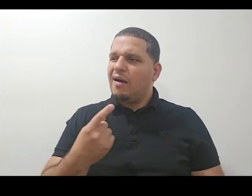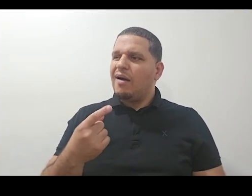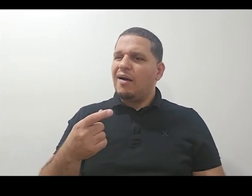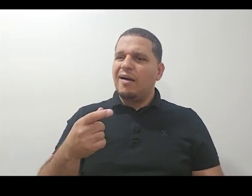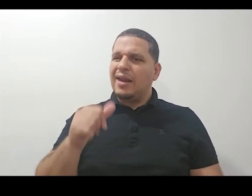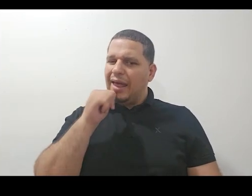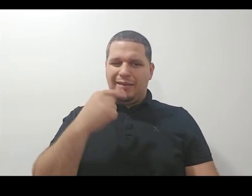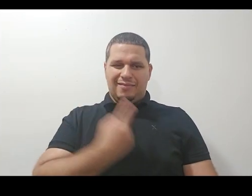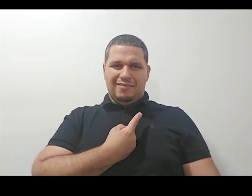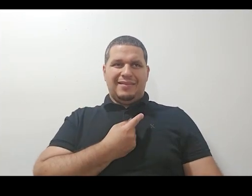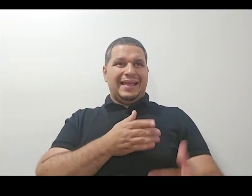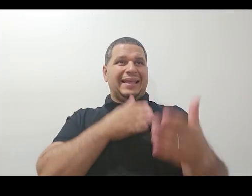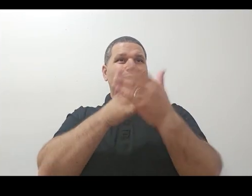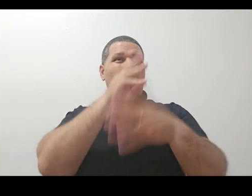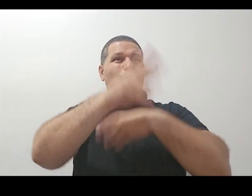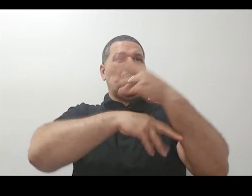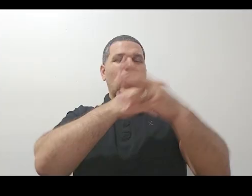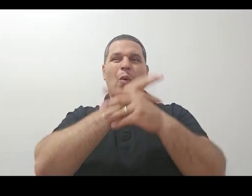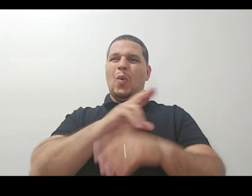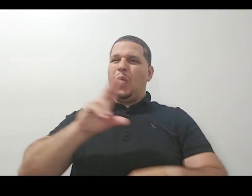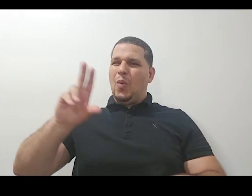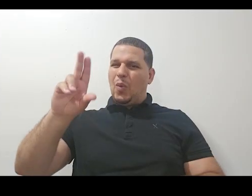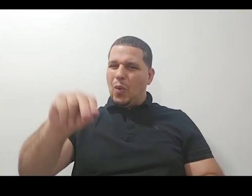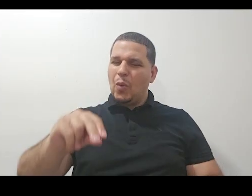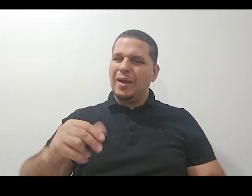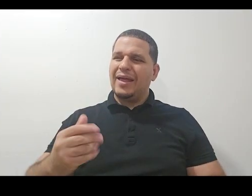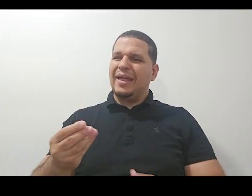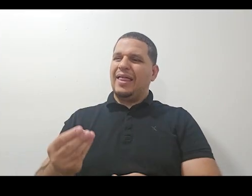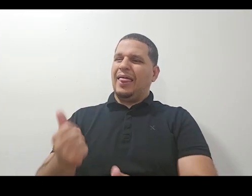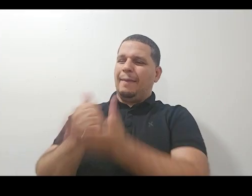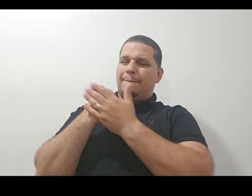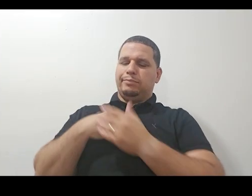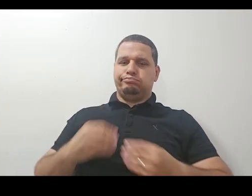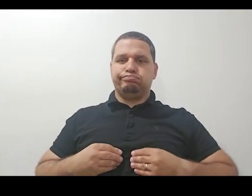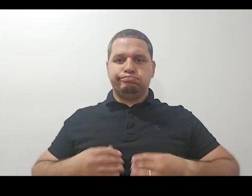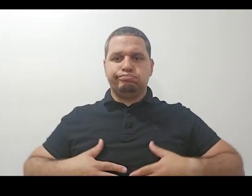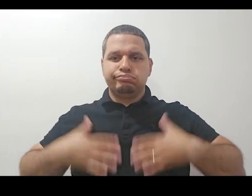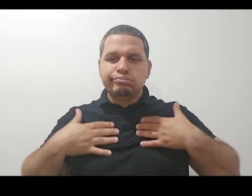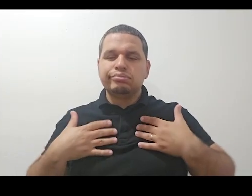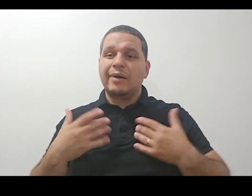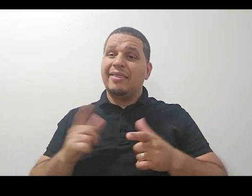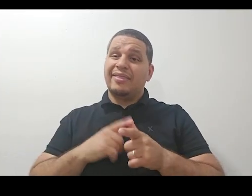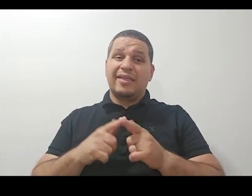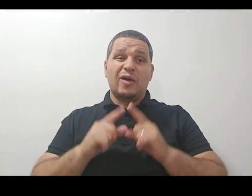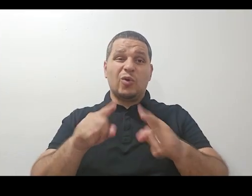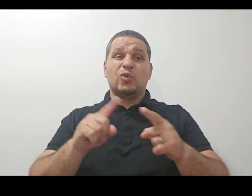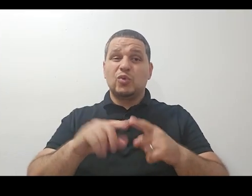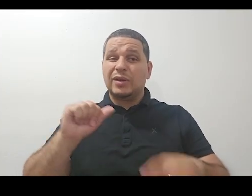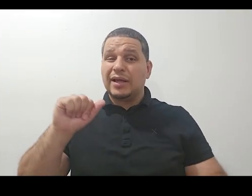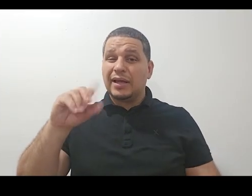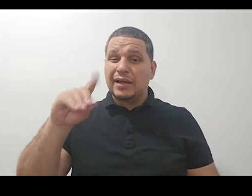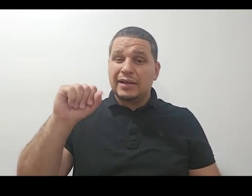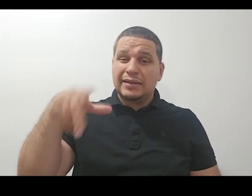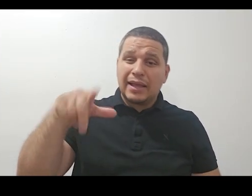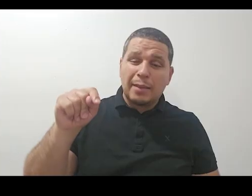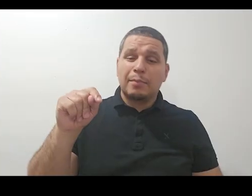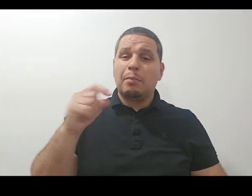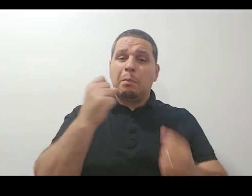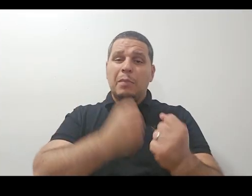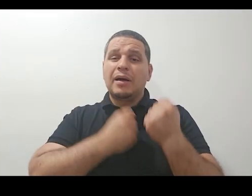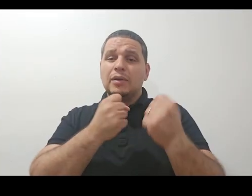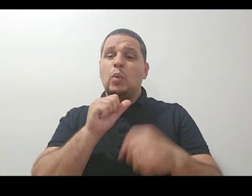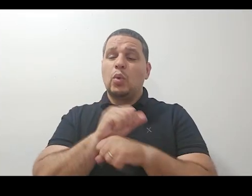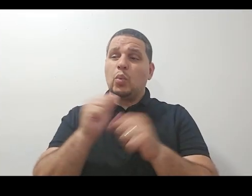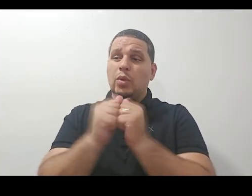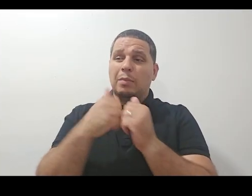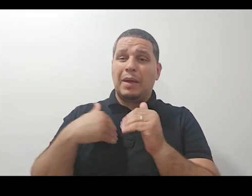here. You know, it's not just me against the world. So that gave me the inspiration to go forward. And next thing you know, I started going to adaptive boxing, started